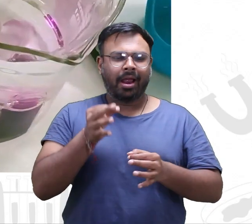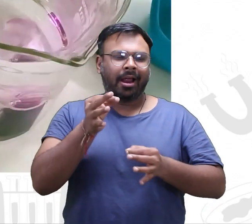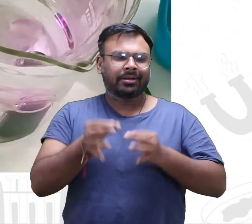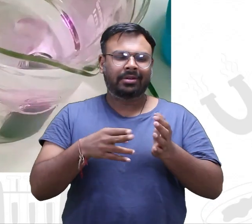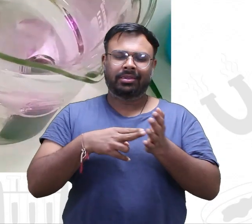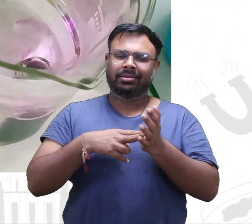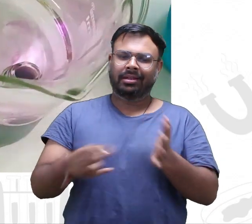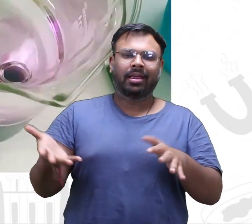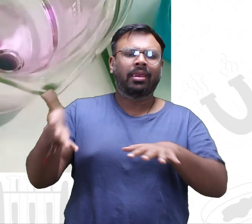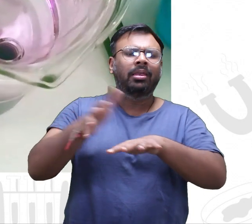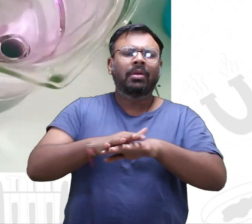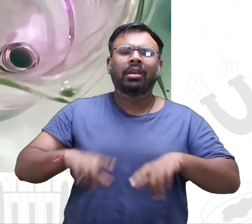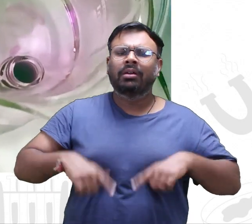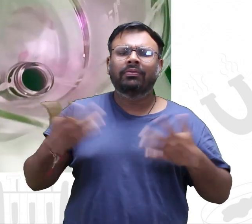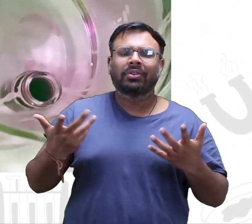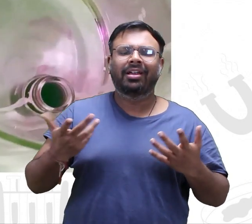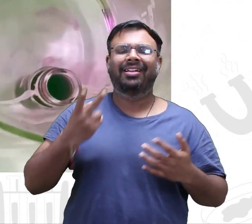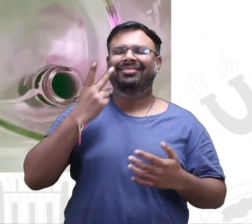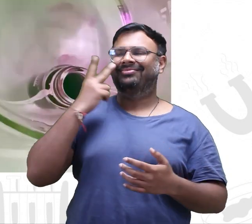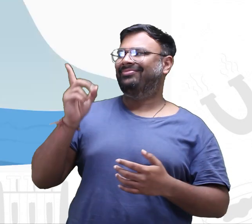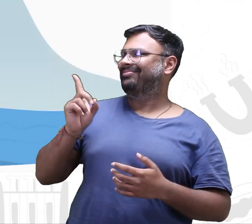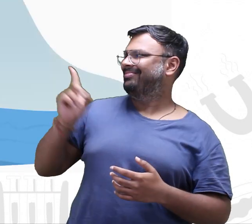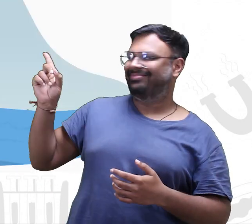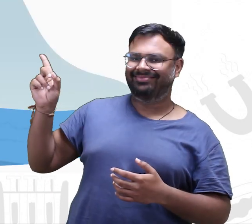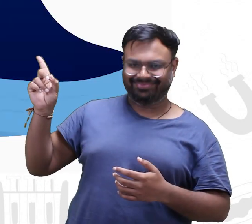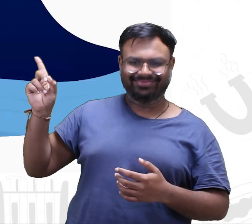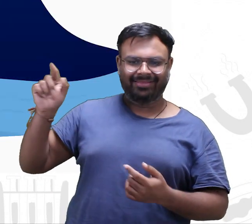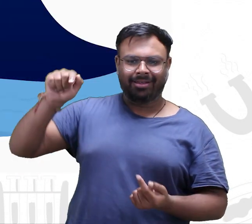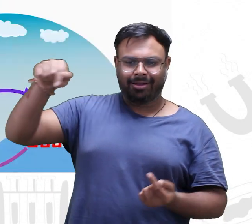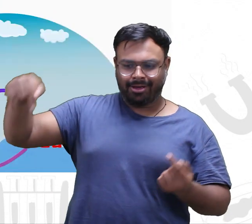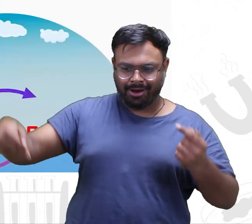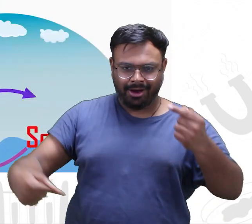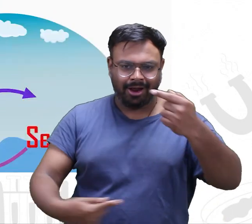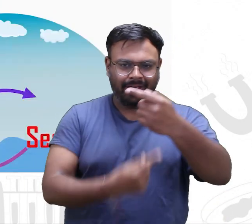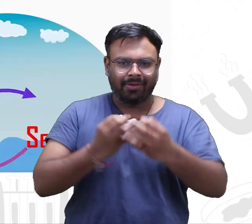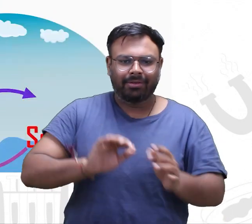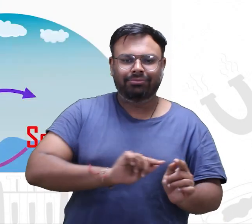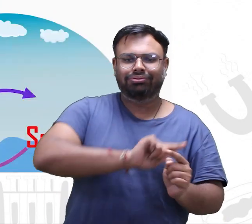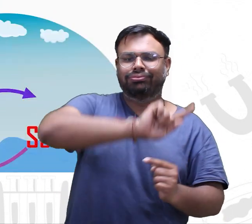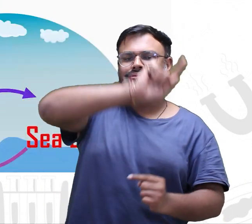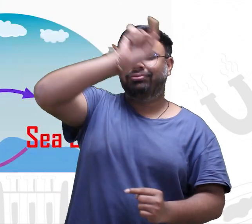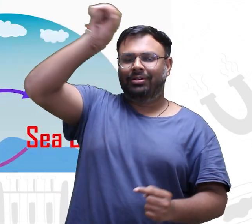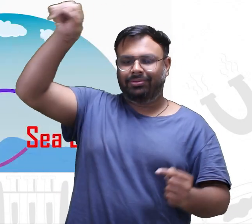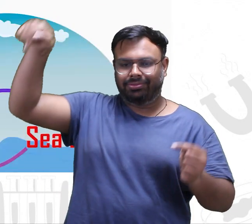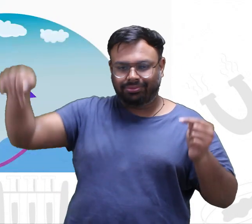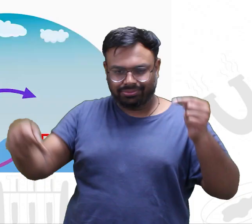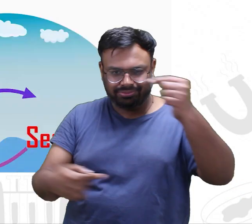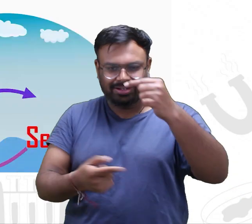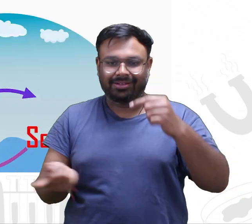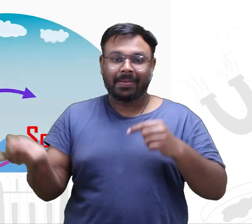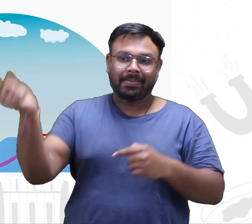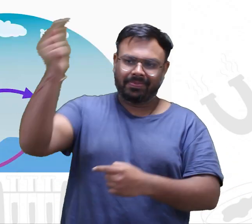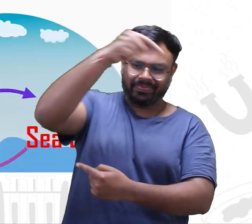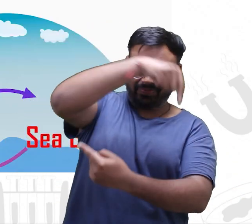An example of the natural convection is sea breeze and land breeze. Try to find out the reason why